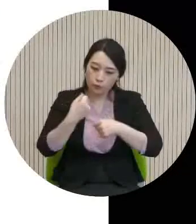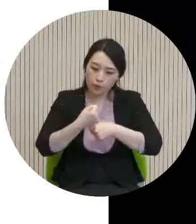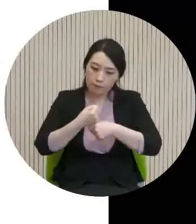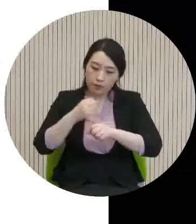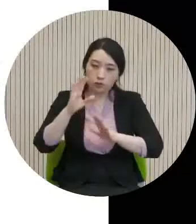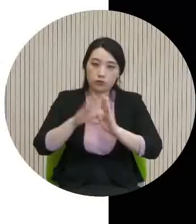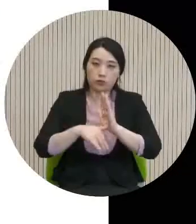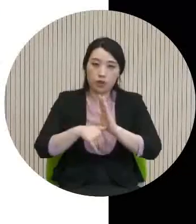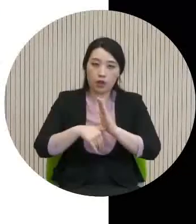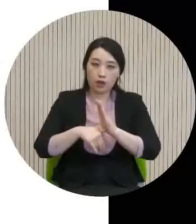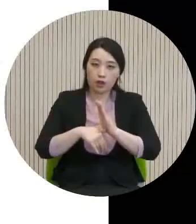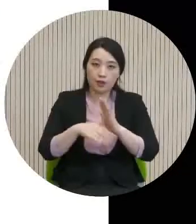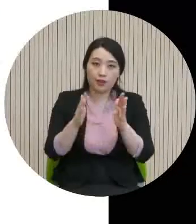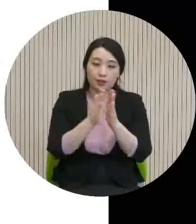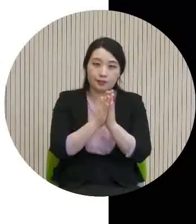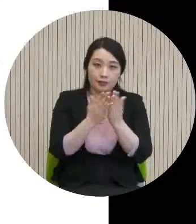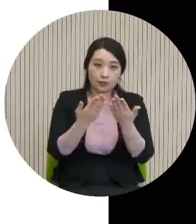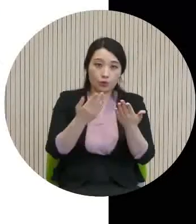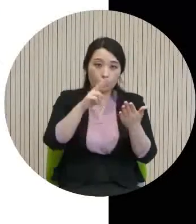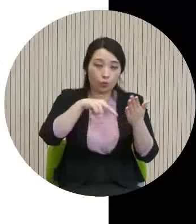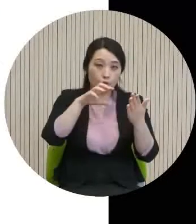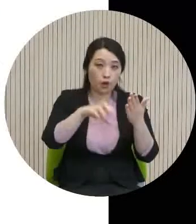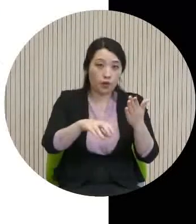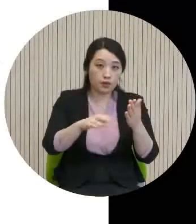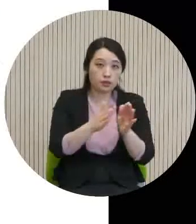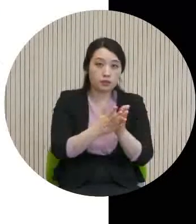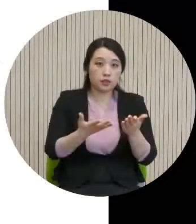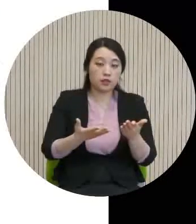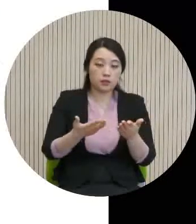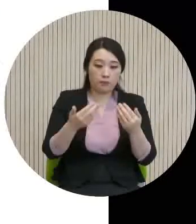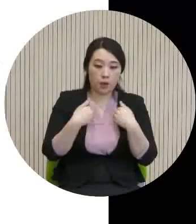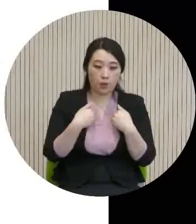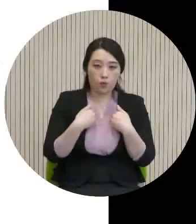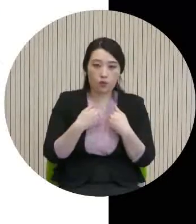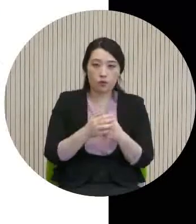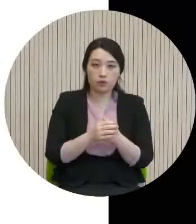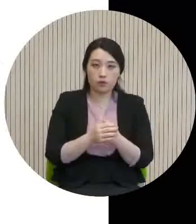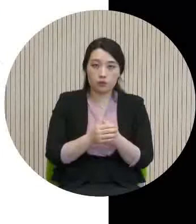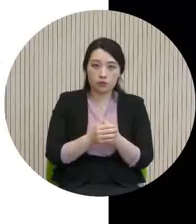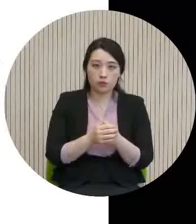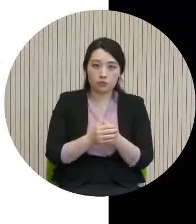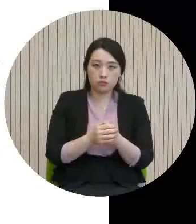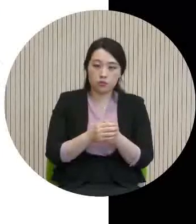last many hundreds of years or more.